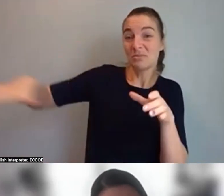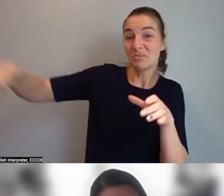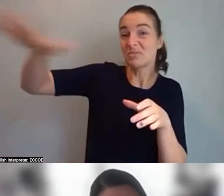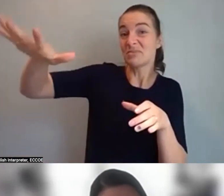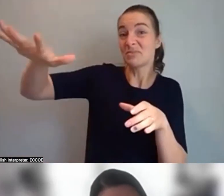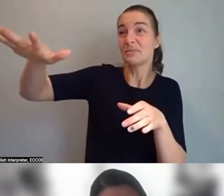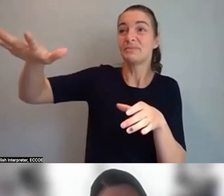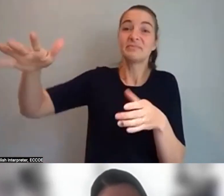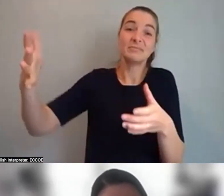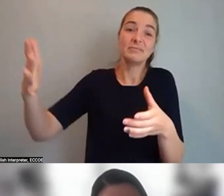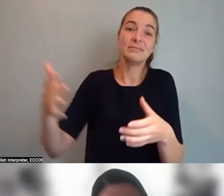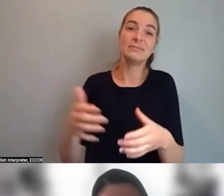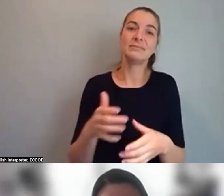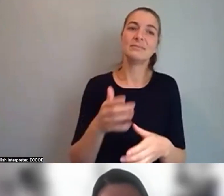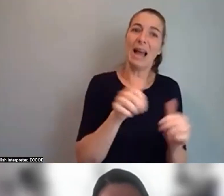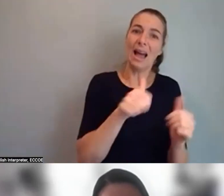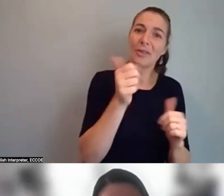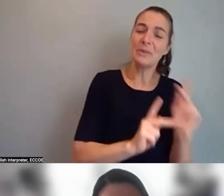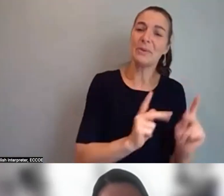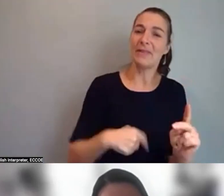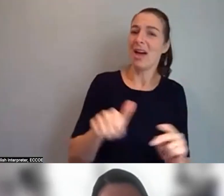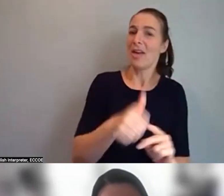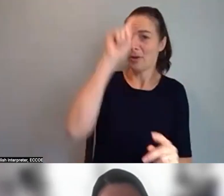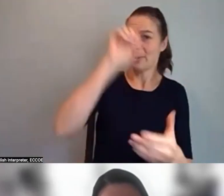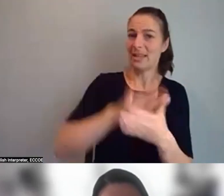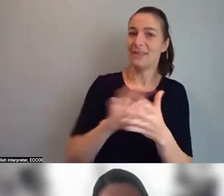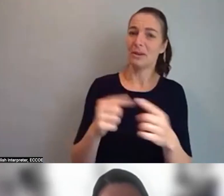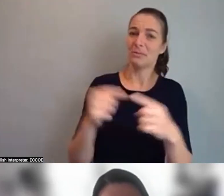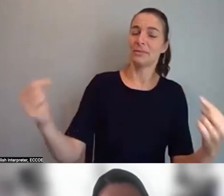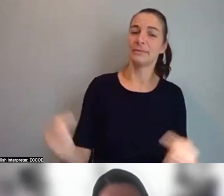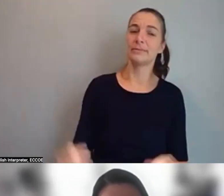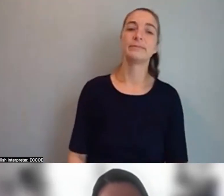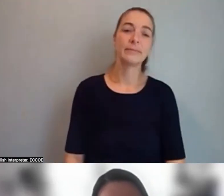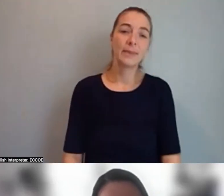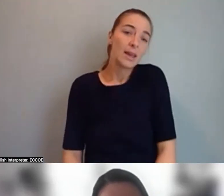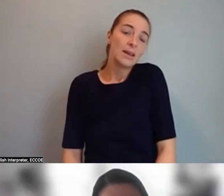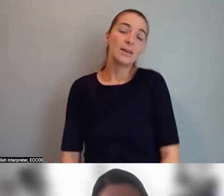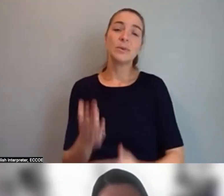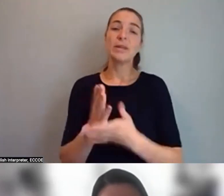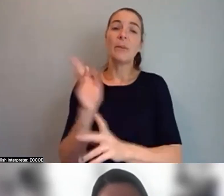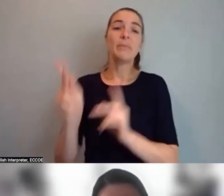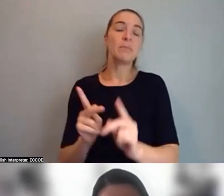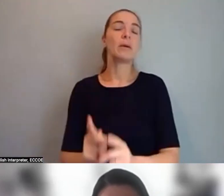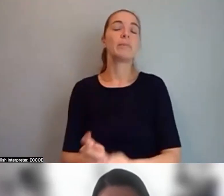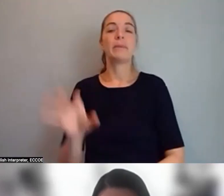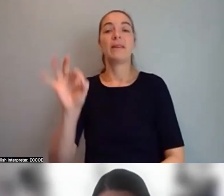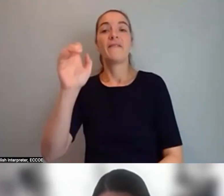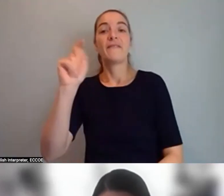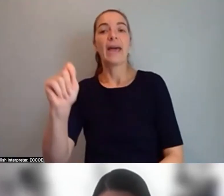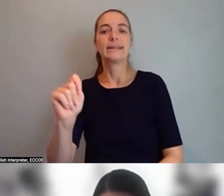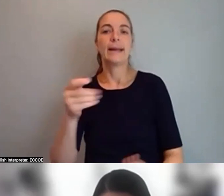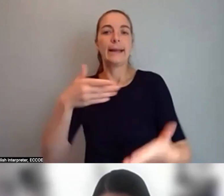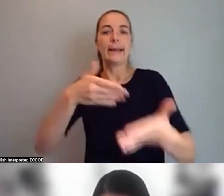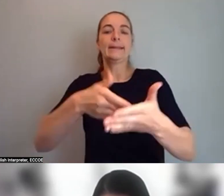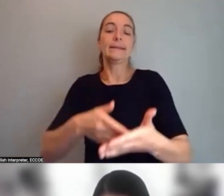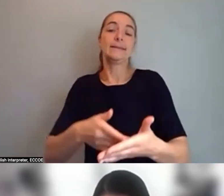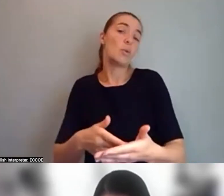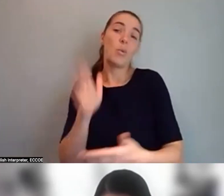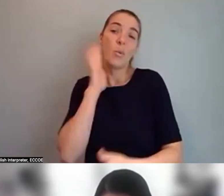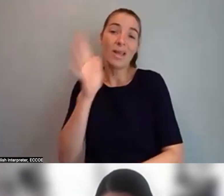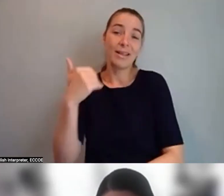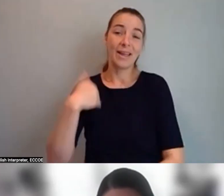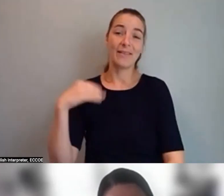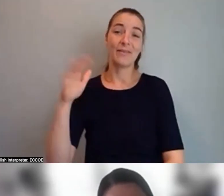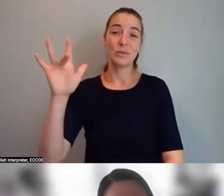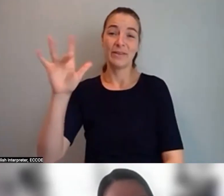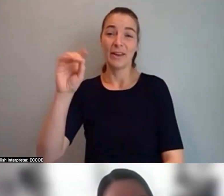whatever they believe, you know, that are going to be completely against facts. Do you know what mean? And then you have, you know, another, like, you have